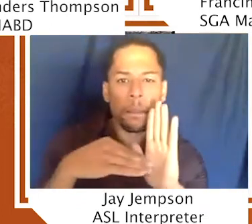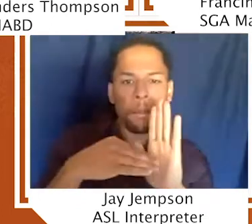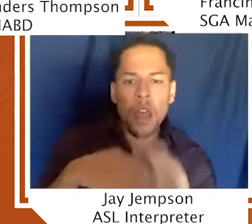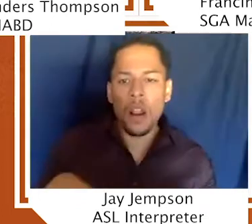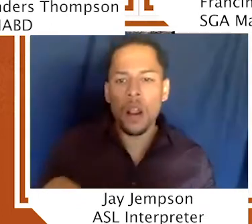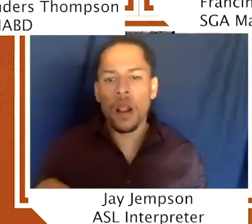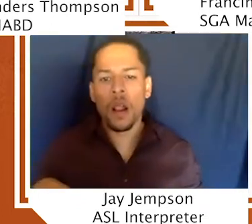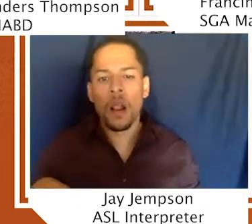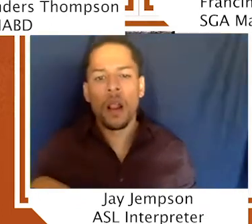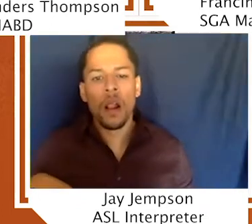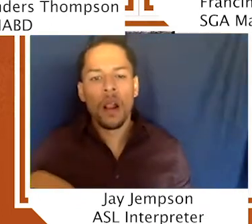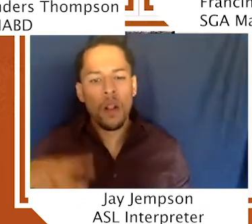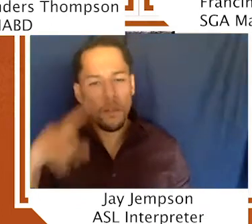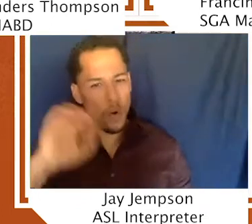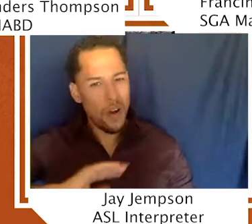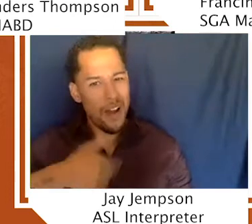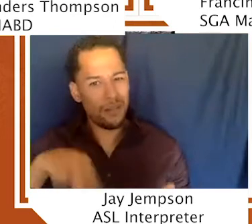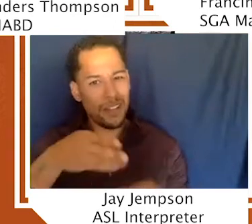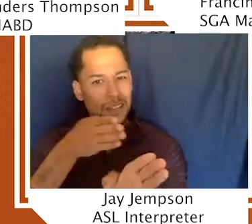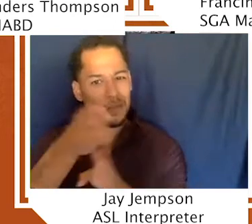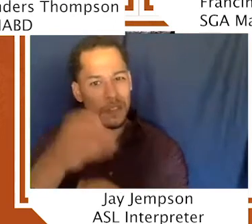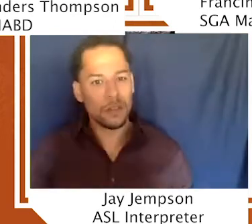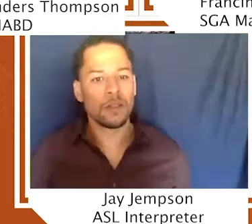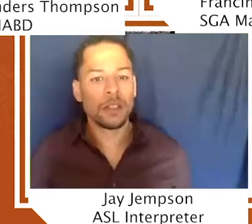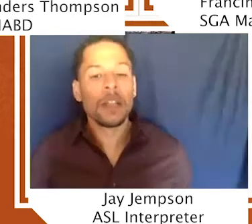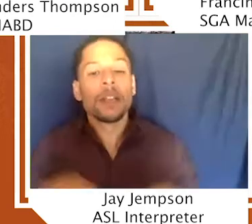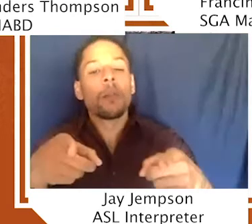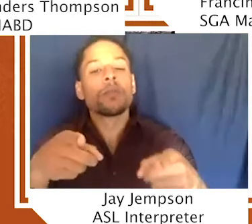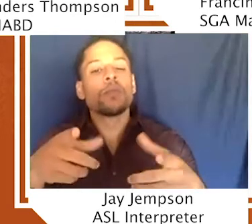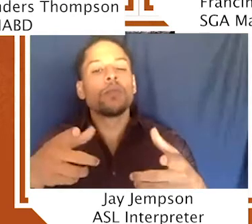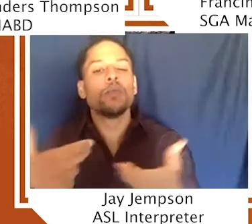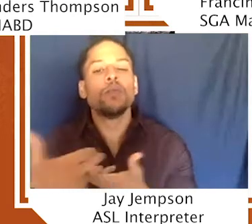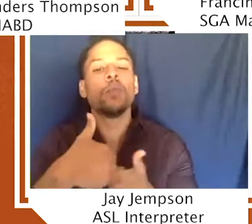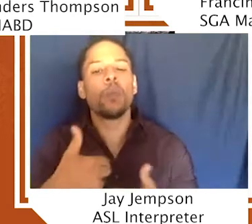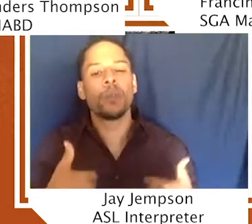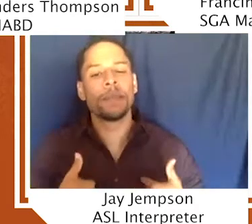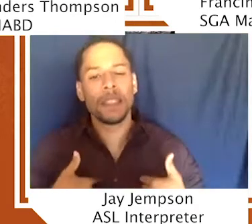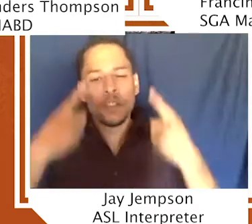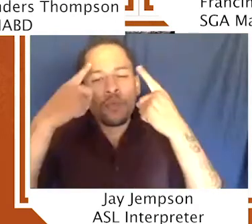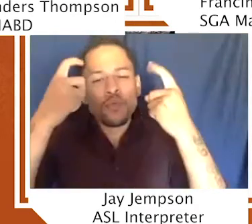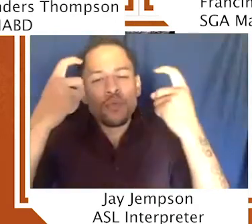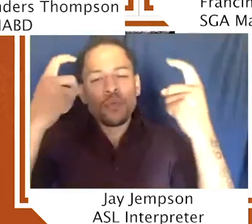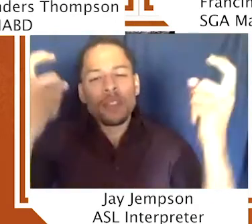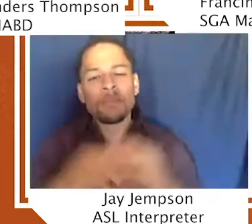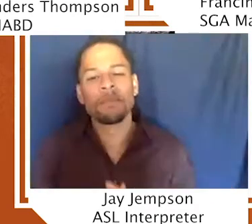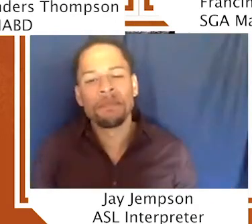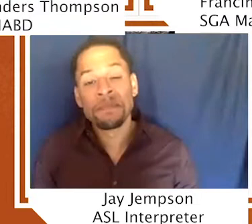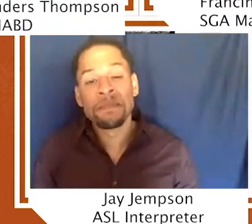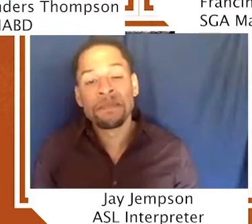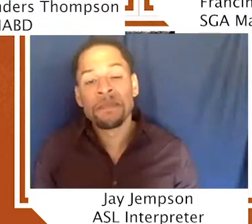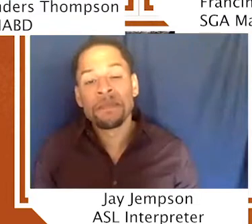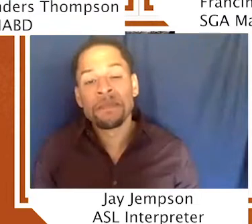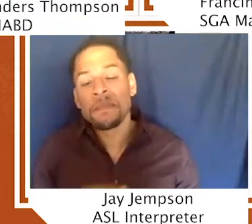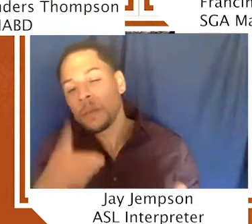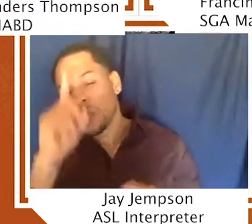for this field. I wonder if you could take a chance to dream with me for a second. How do you kind of envision a better arts field where